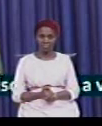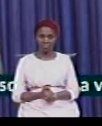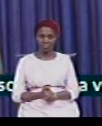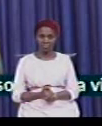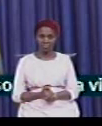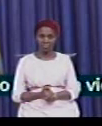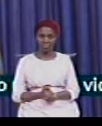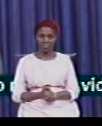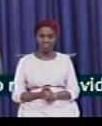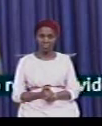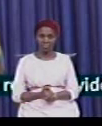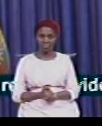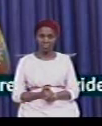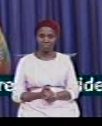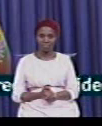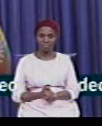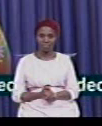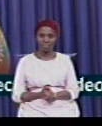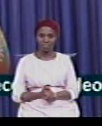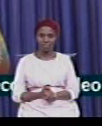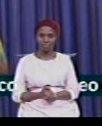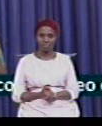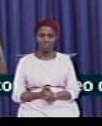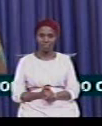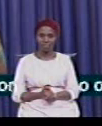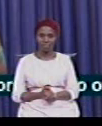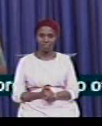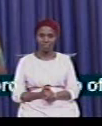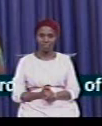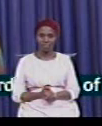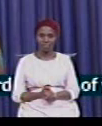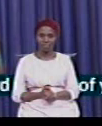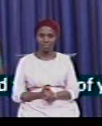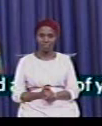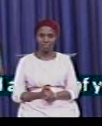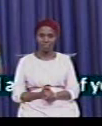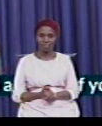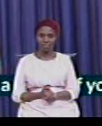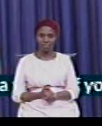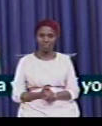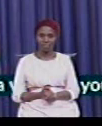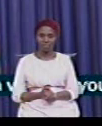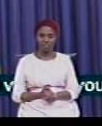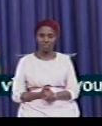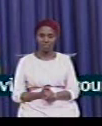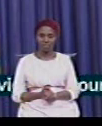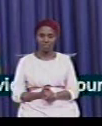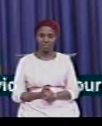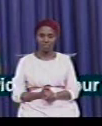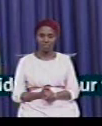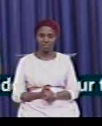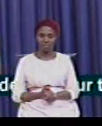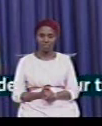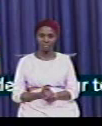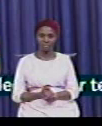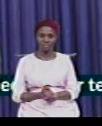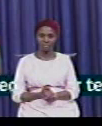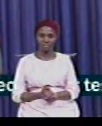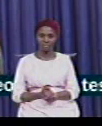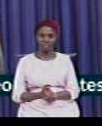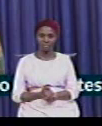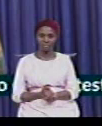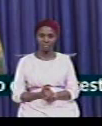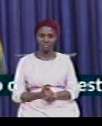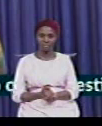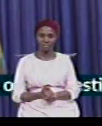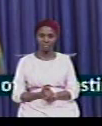in a super, and I'm who's a baby fee, must say, I then epi. Now the crowning to me appears to be the Miss Asso, Munami Chin, and Miss A, no way, I mean, son,